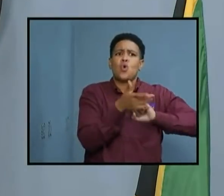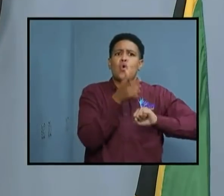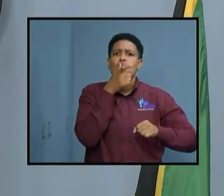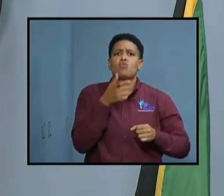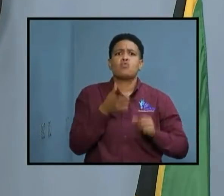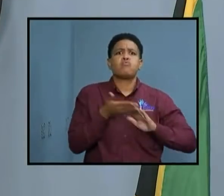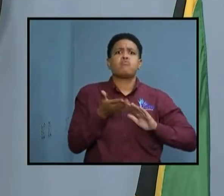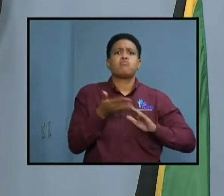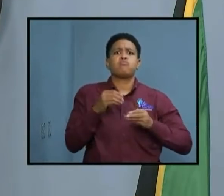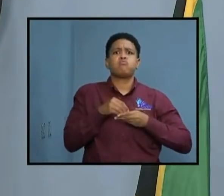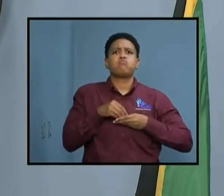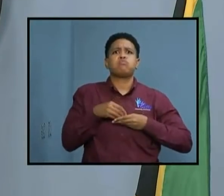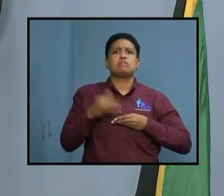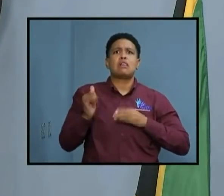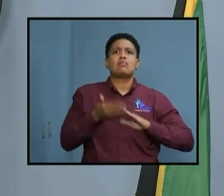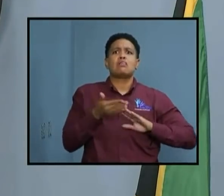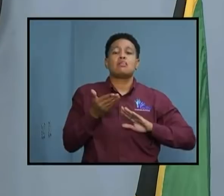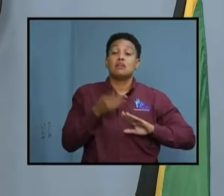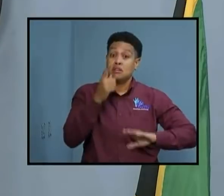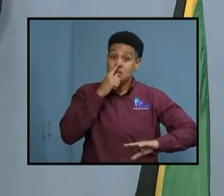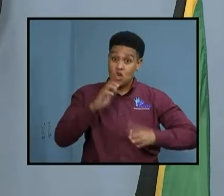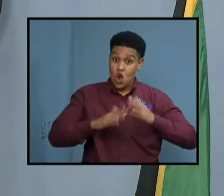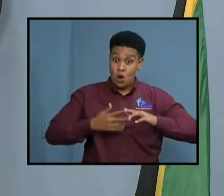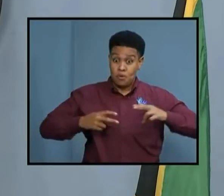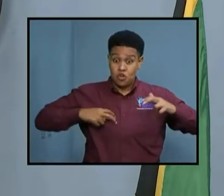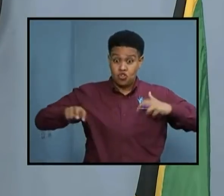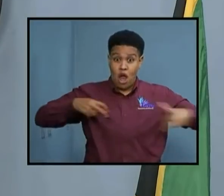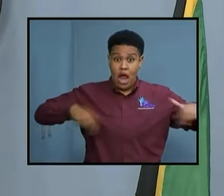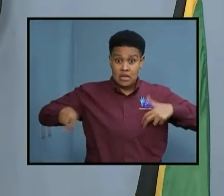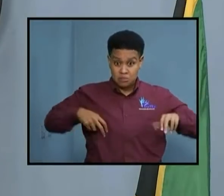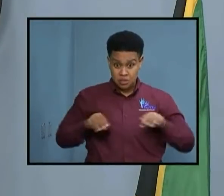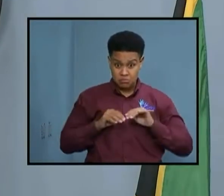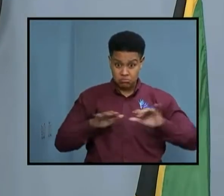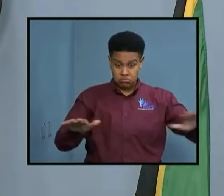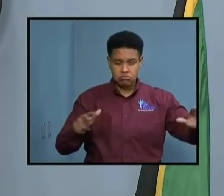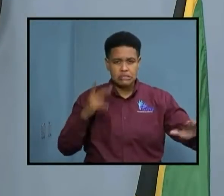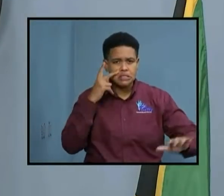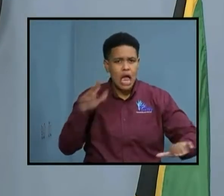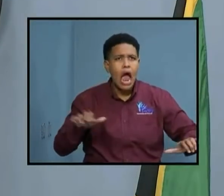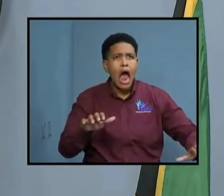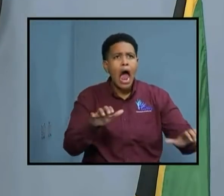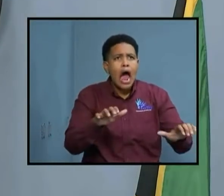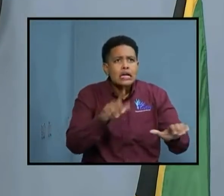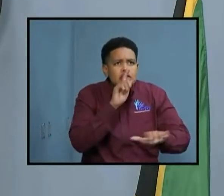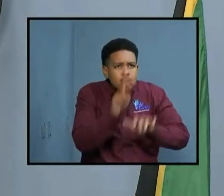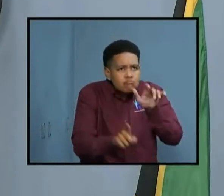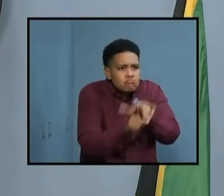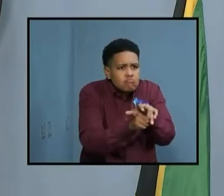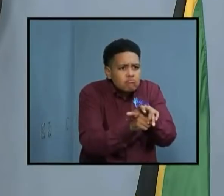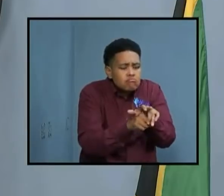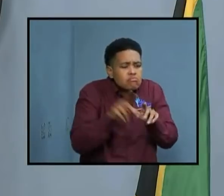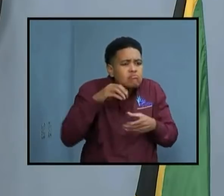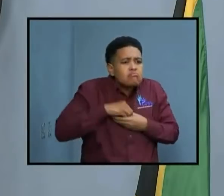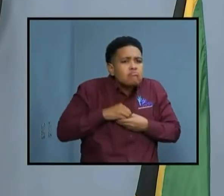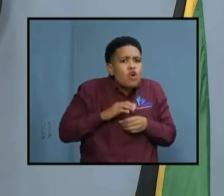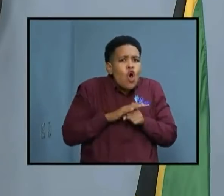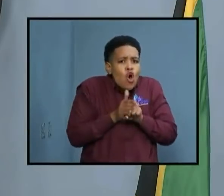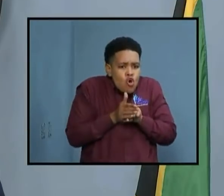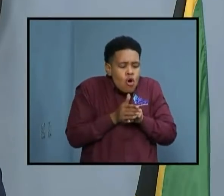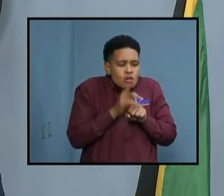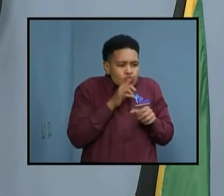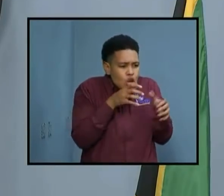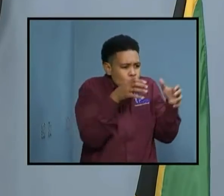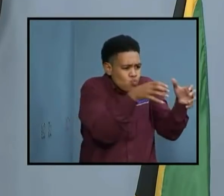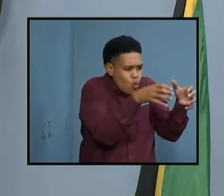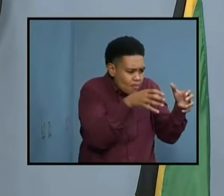we're in for community transmission will see active cases being grouped